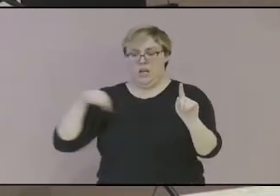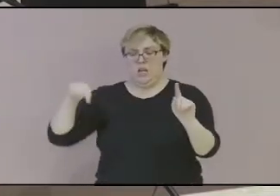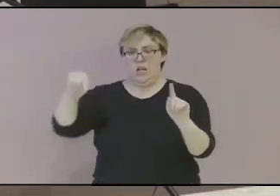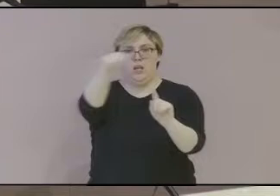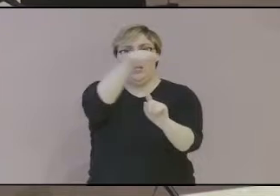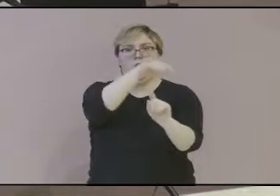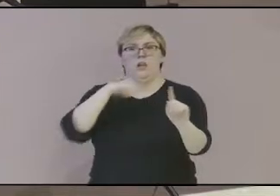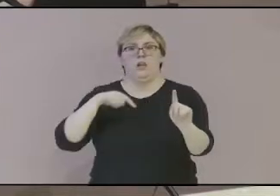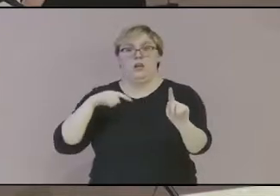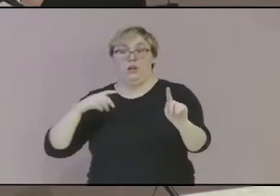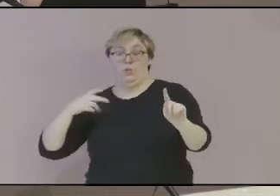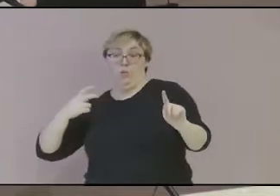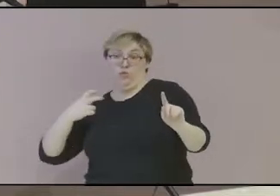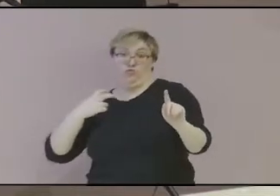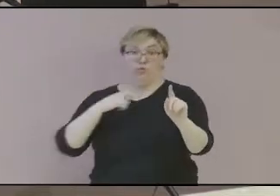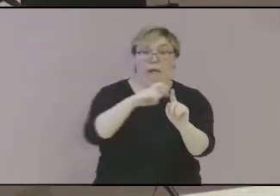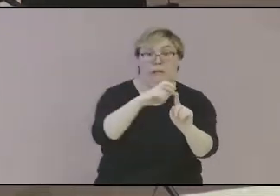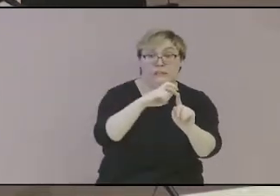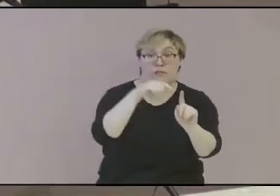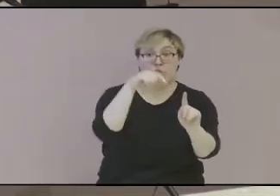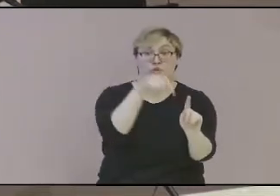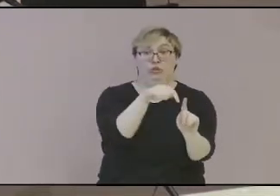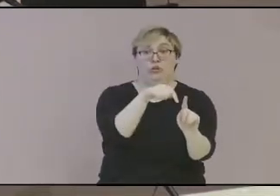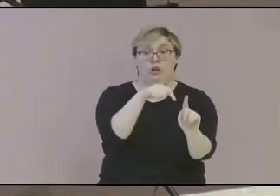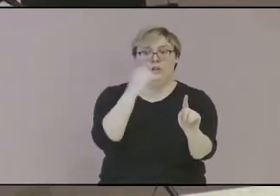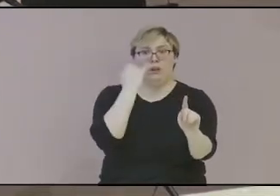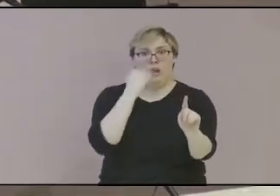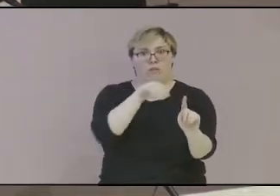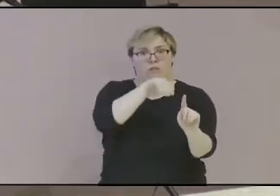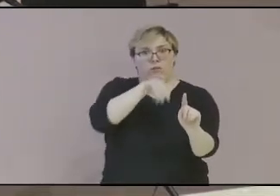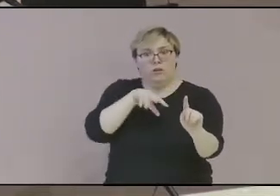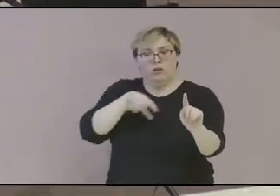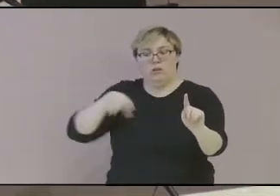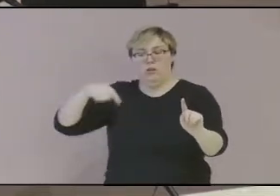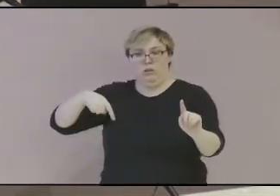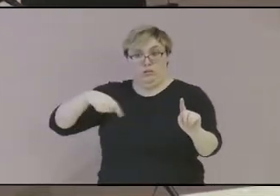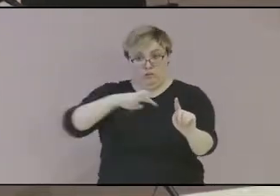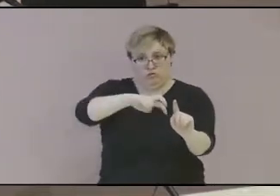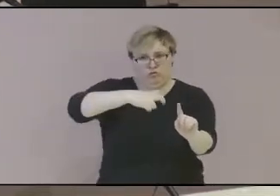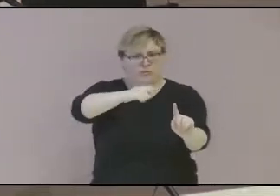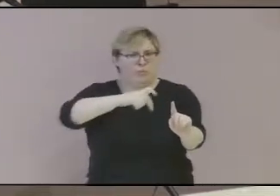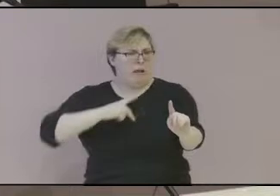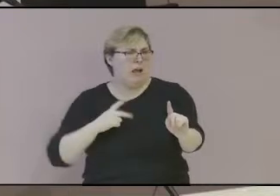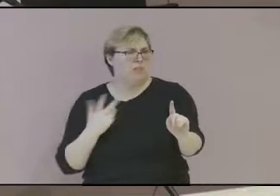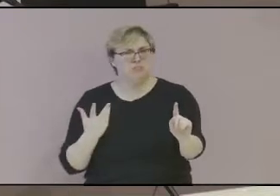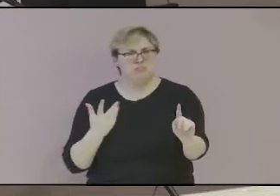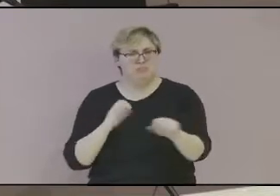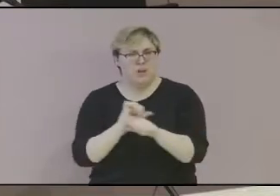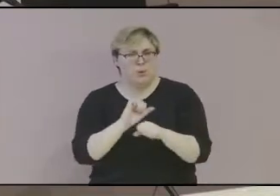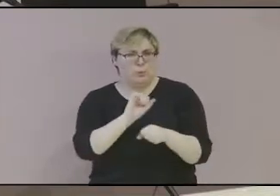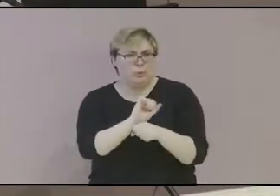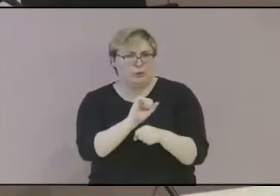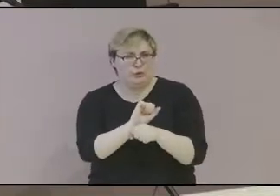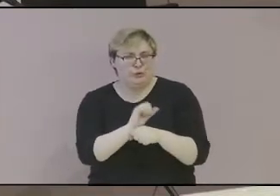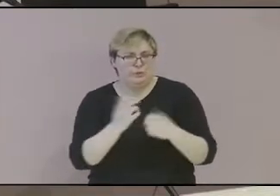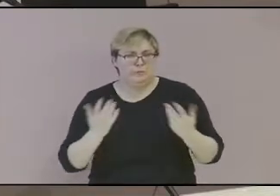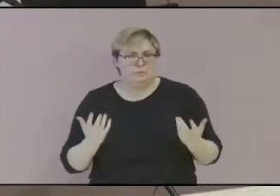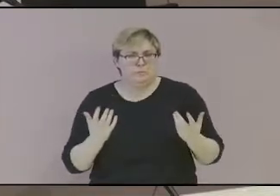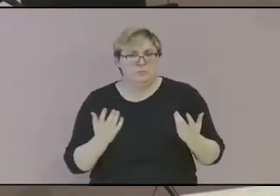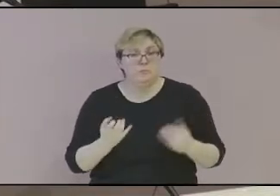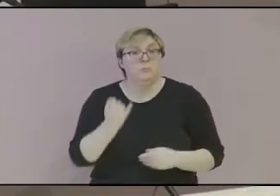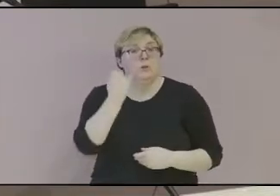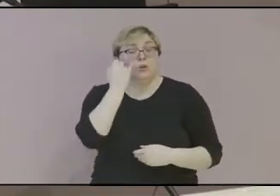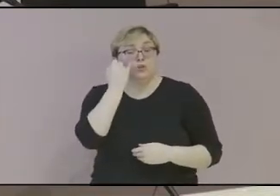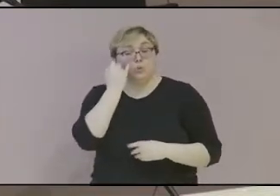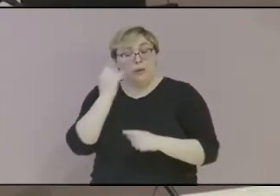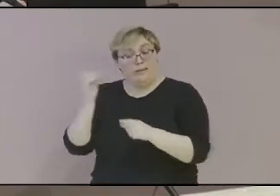back if they needed them? If smaller hospitals typically send patients who need specialist care to the city,